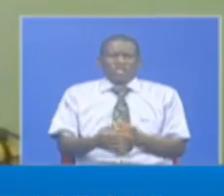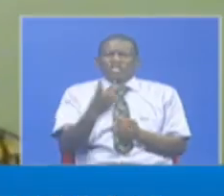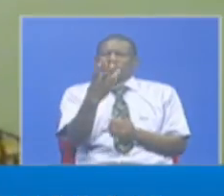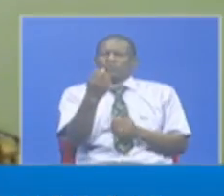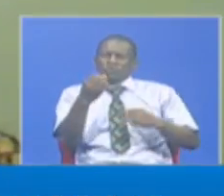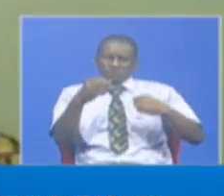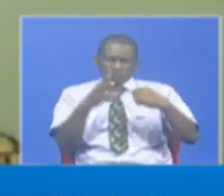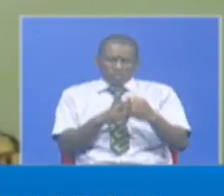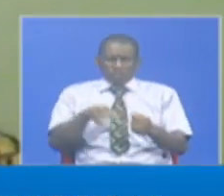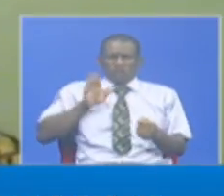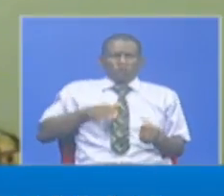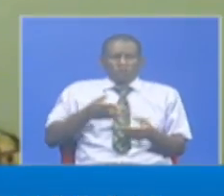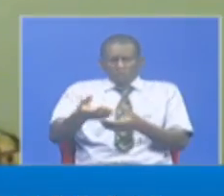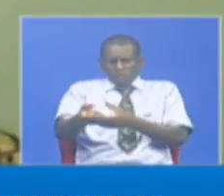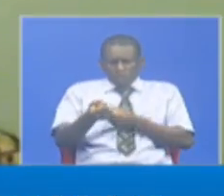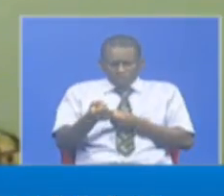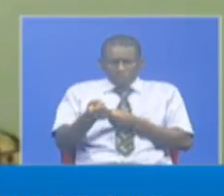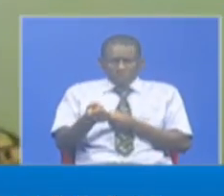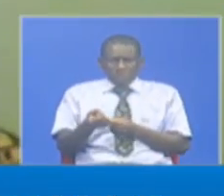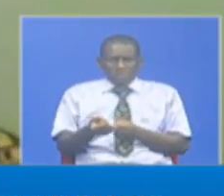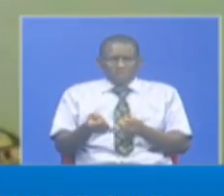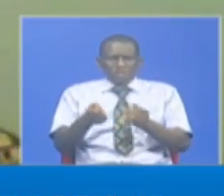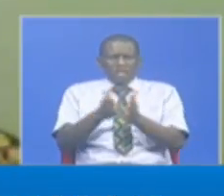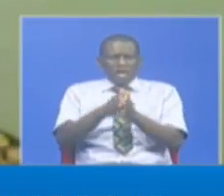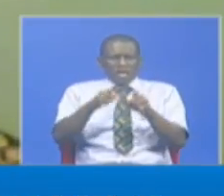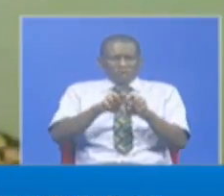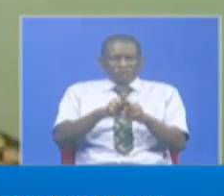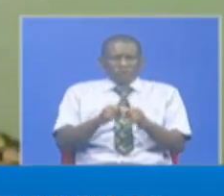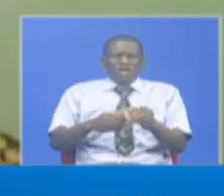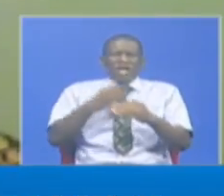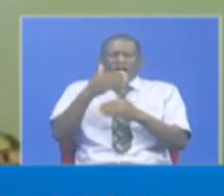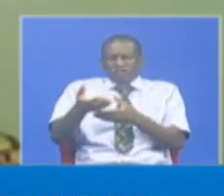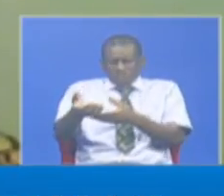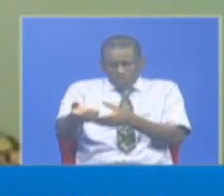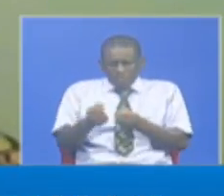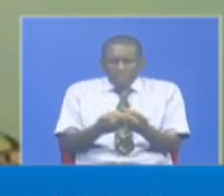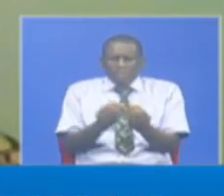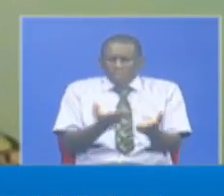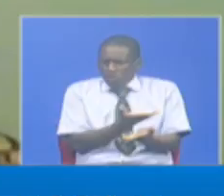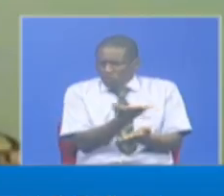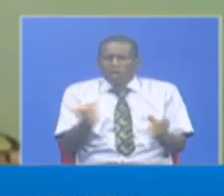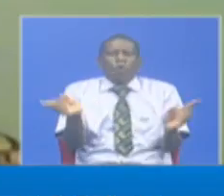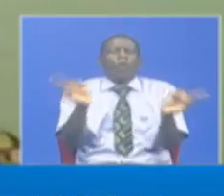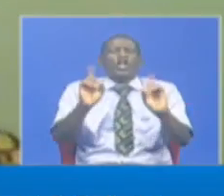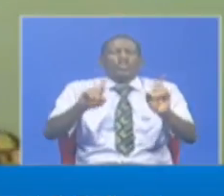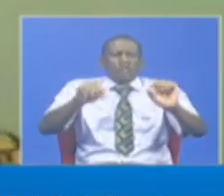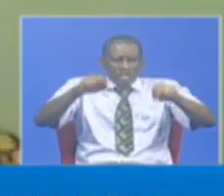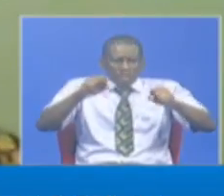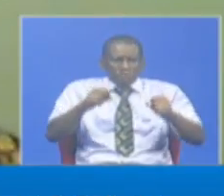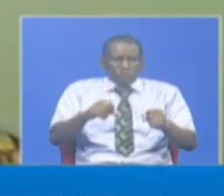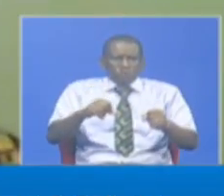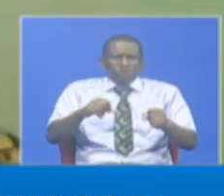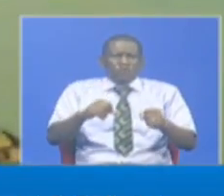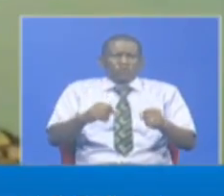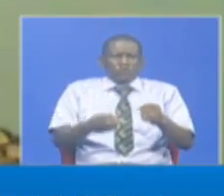2007, women were raped, and after they were raped, many of them unable to either get alternative ways